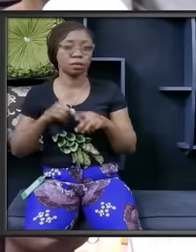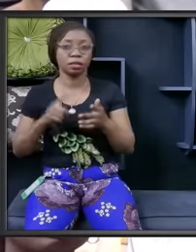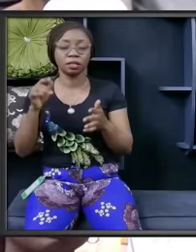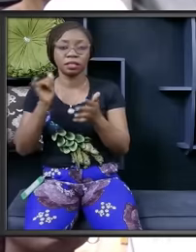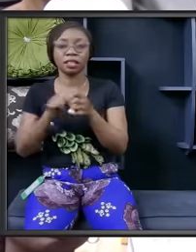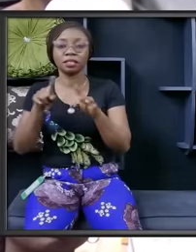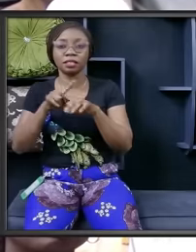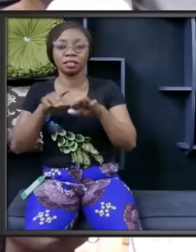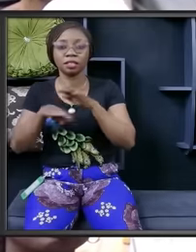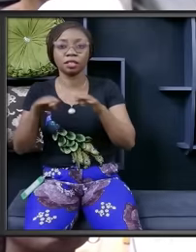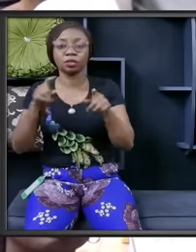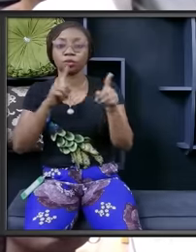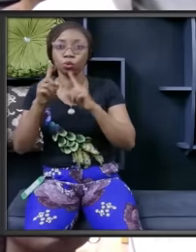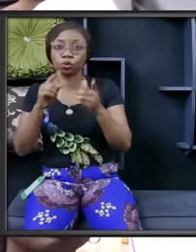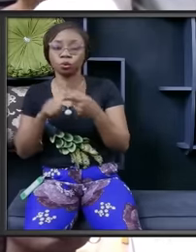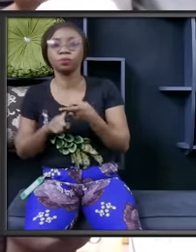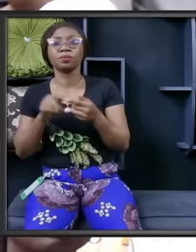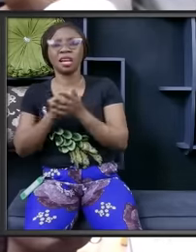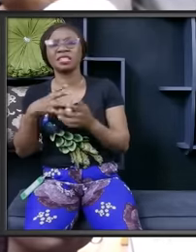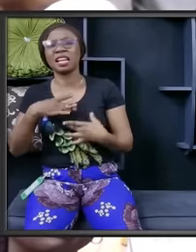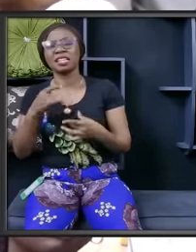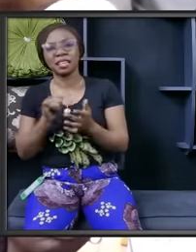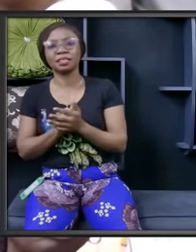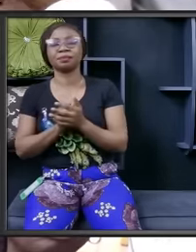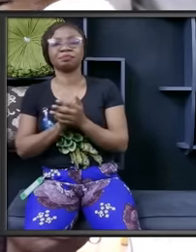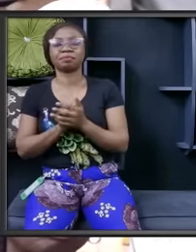we they live since now like that. Me,